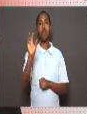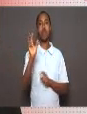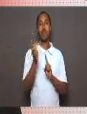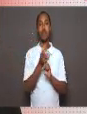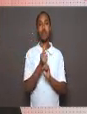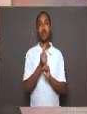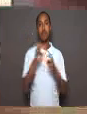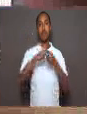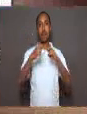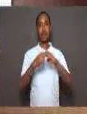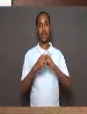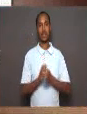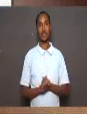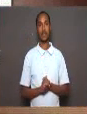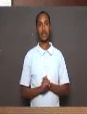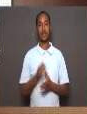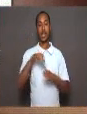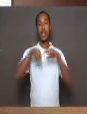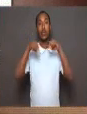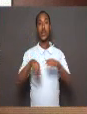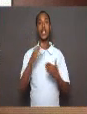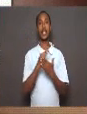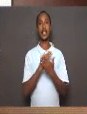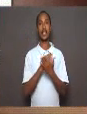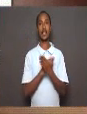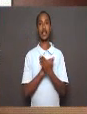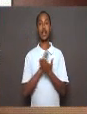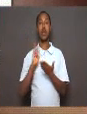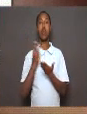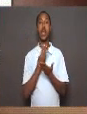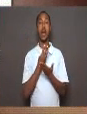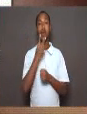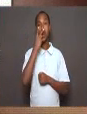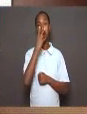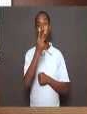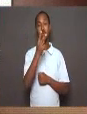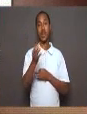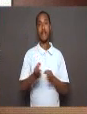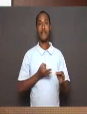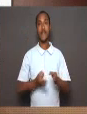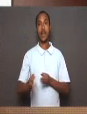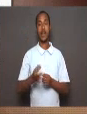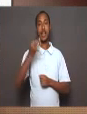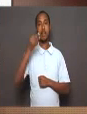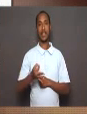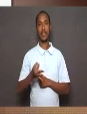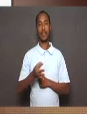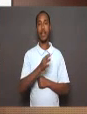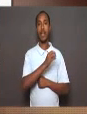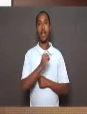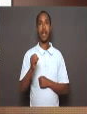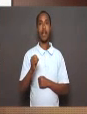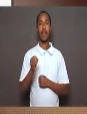problems. In today's lesson, we are going to define limiting